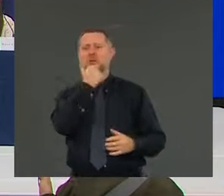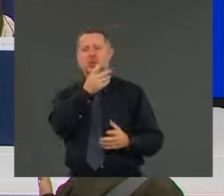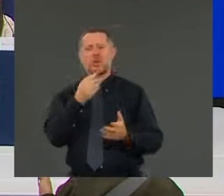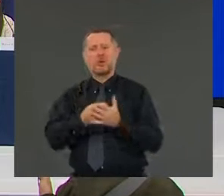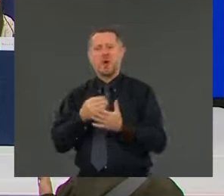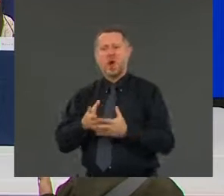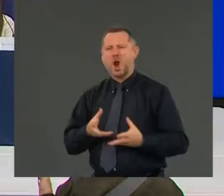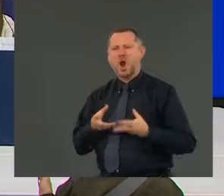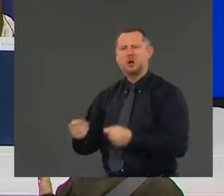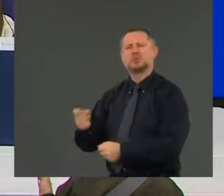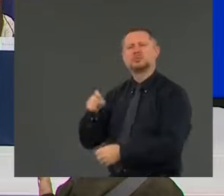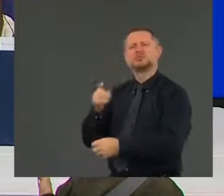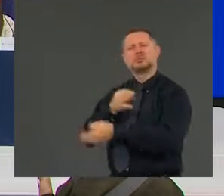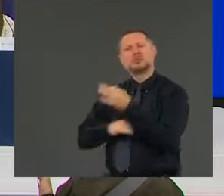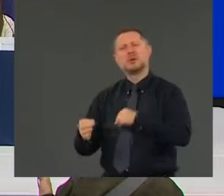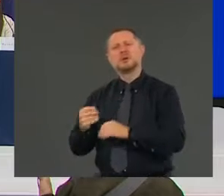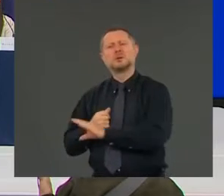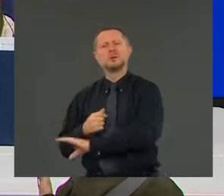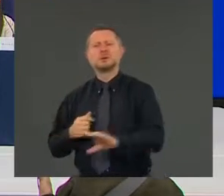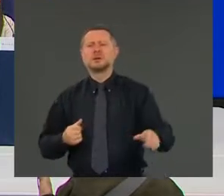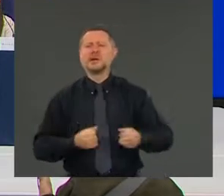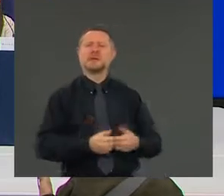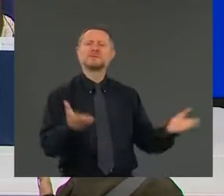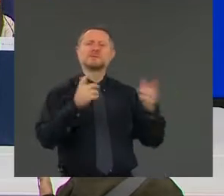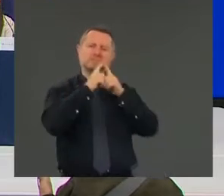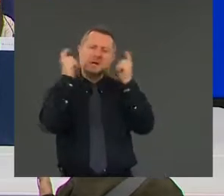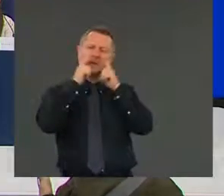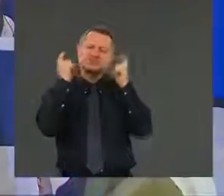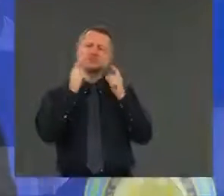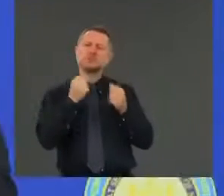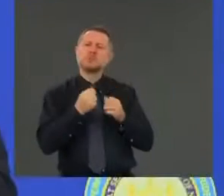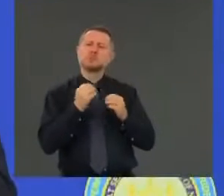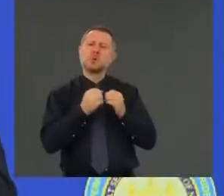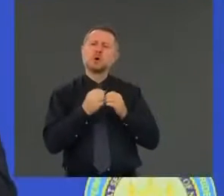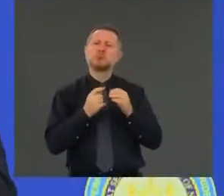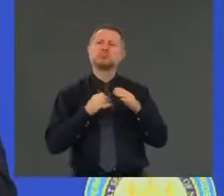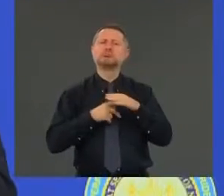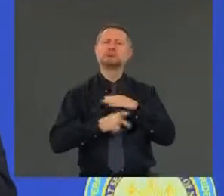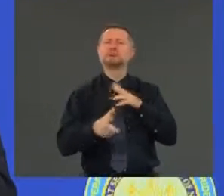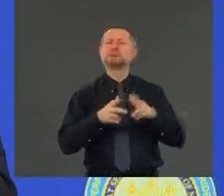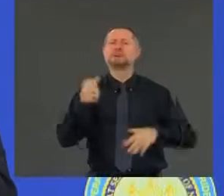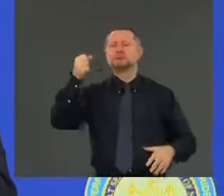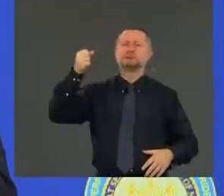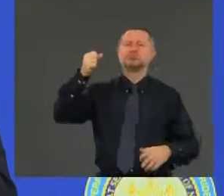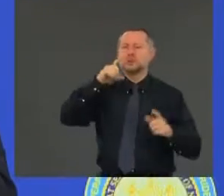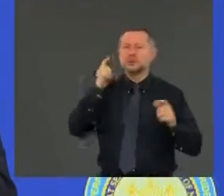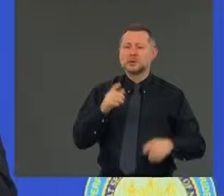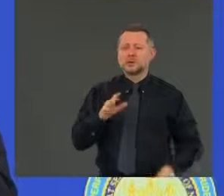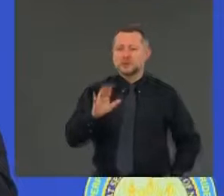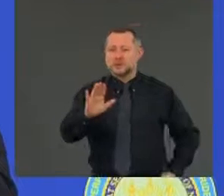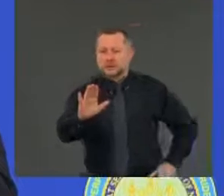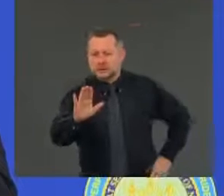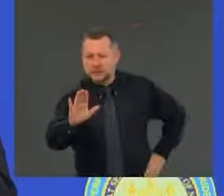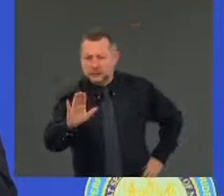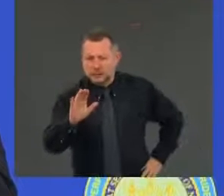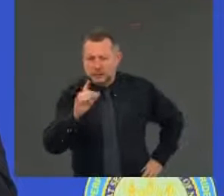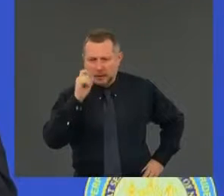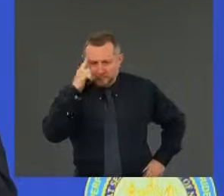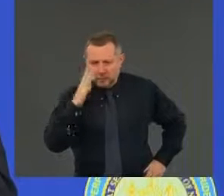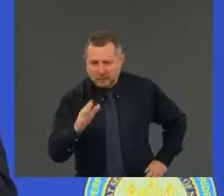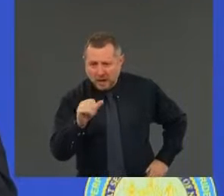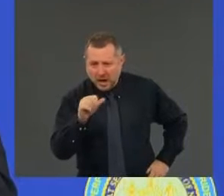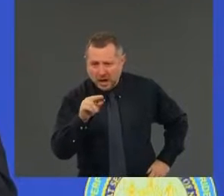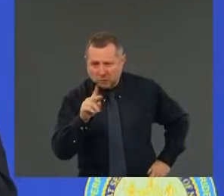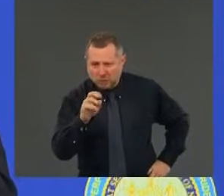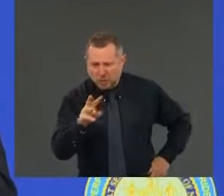out masks to every single rider or to increase capacity? Yes. Andrew, all of the above. The CDC did